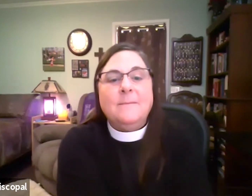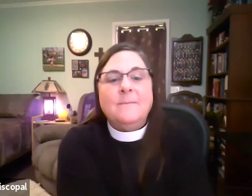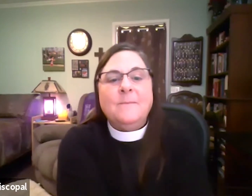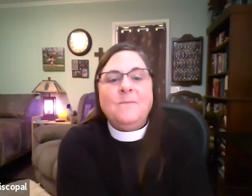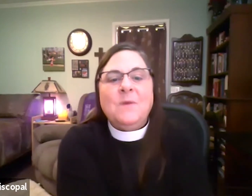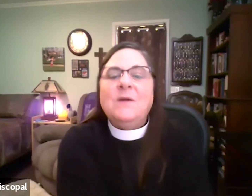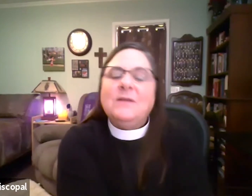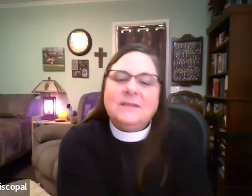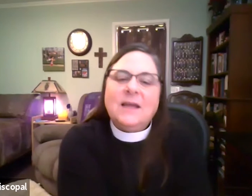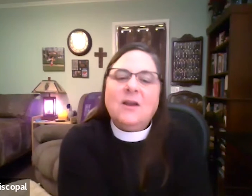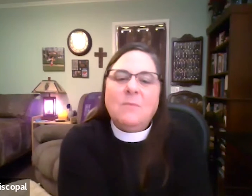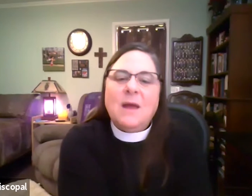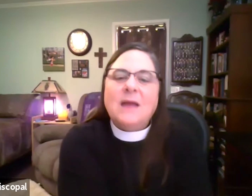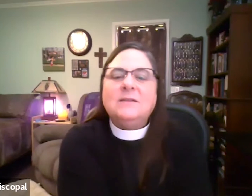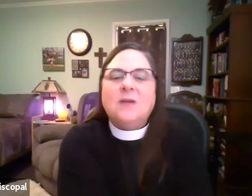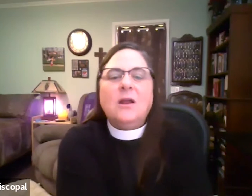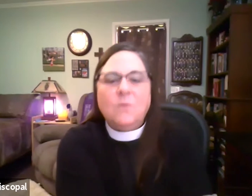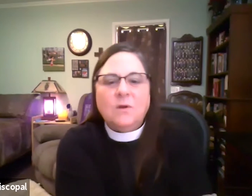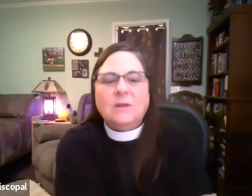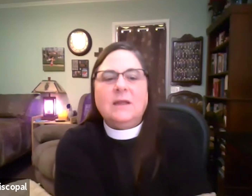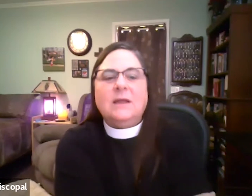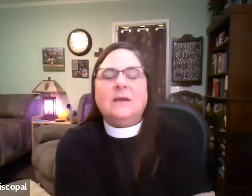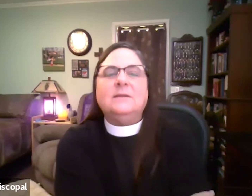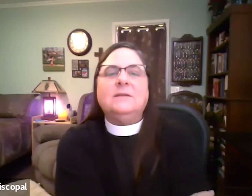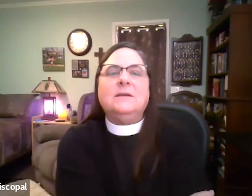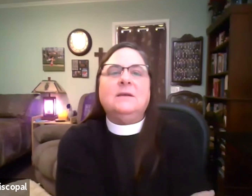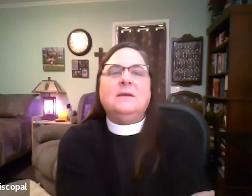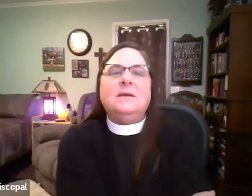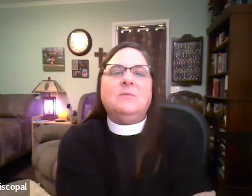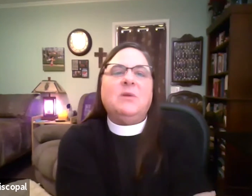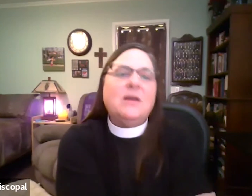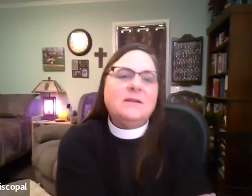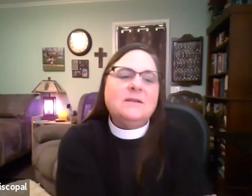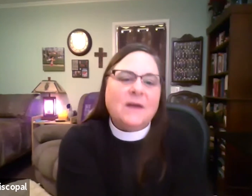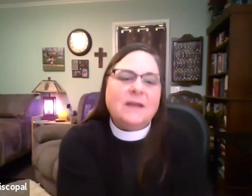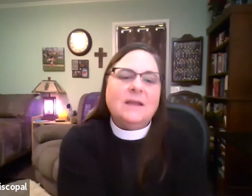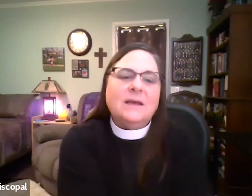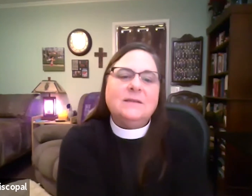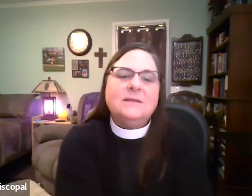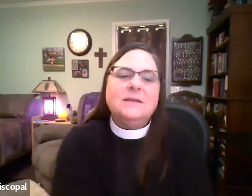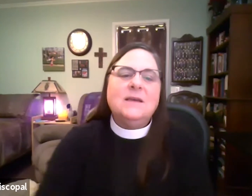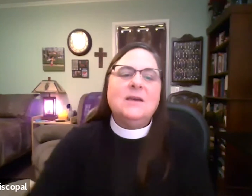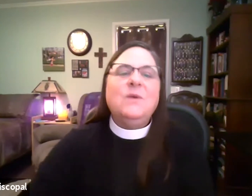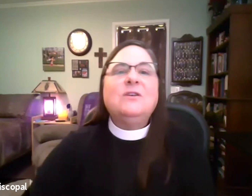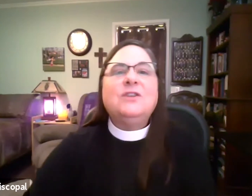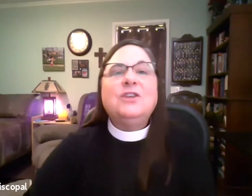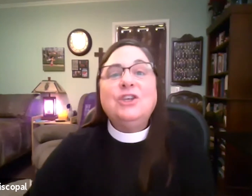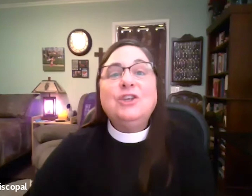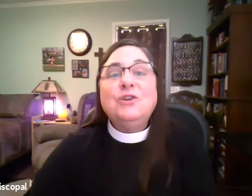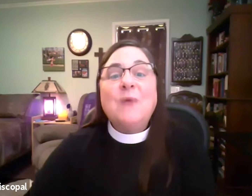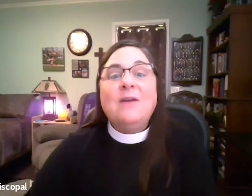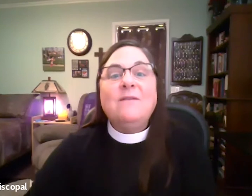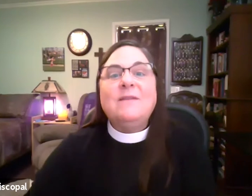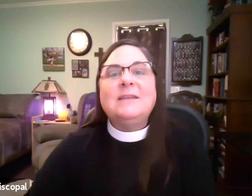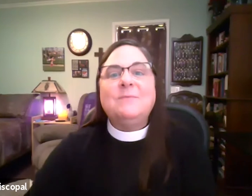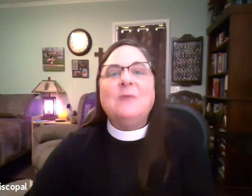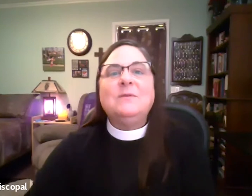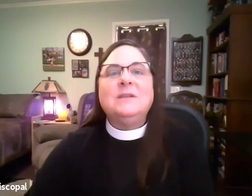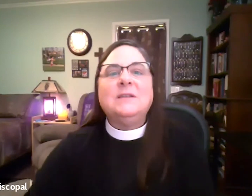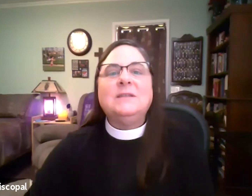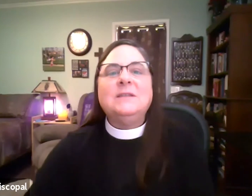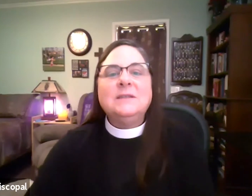pandemic, we are to set our minds not on worldly things, but on divine things. We are to hew out of